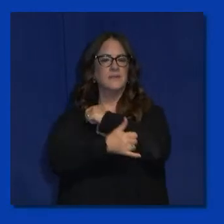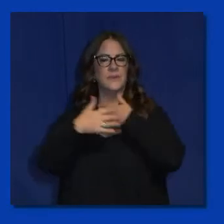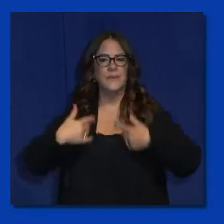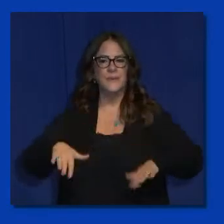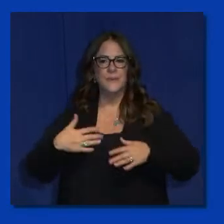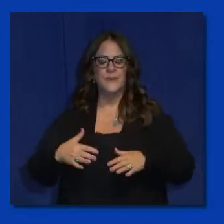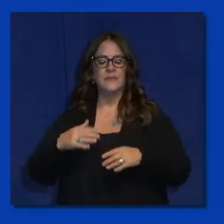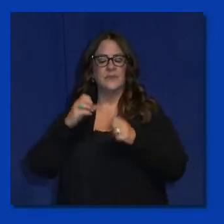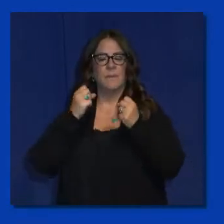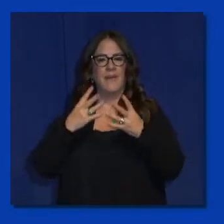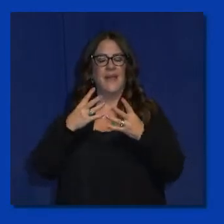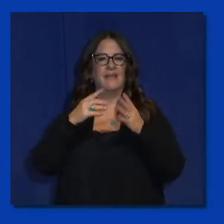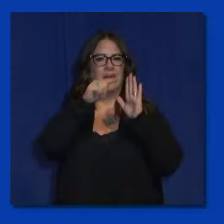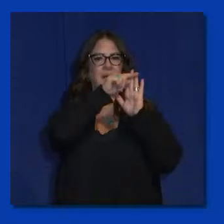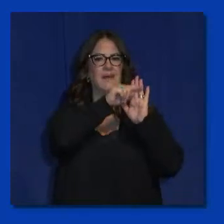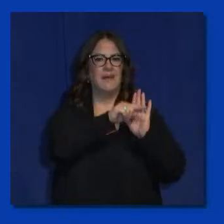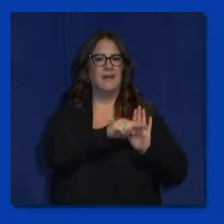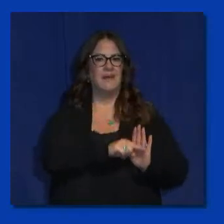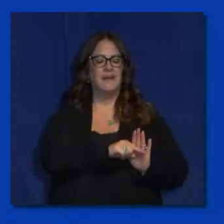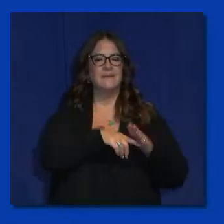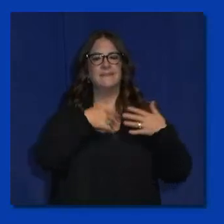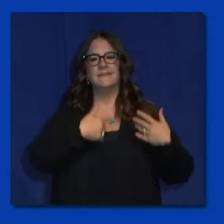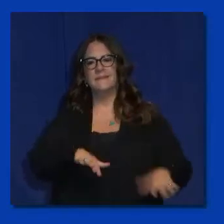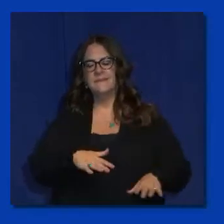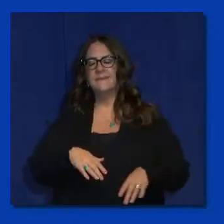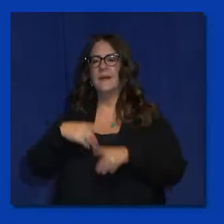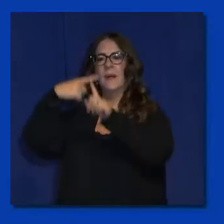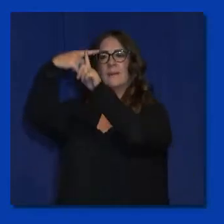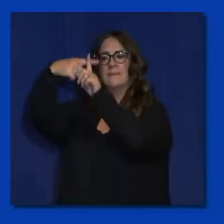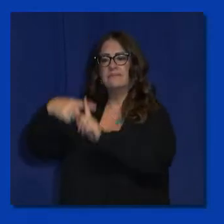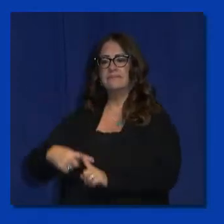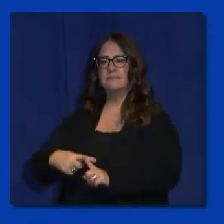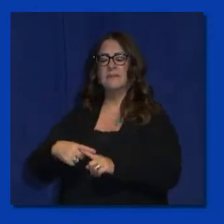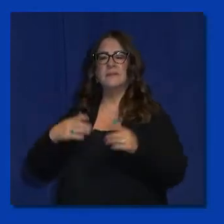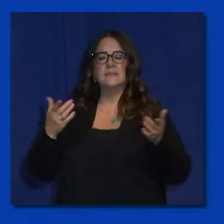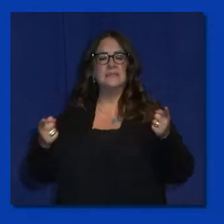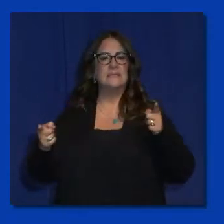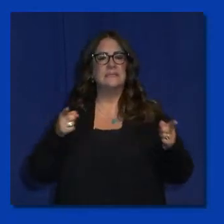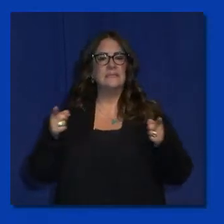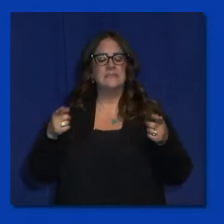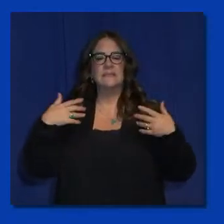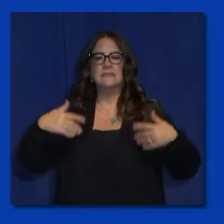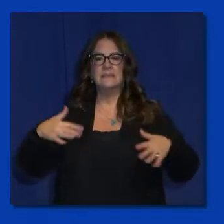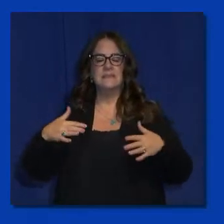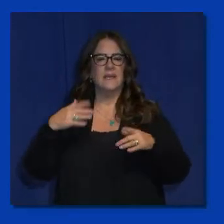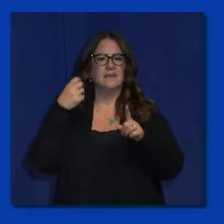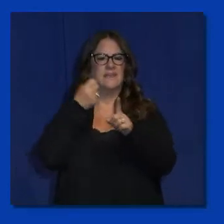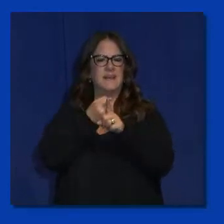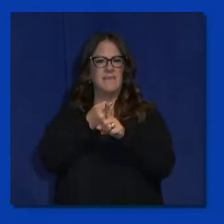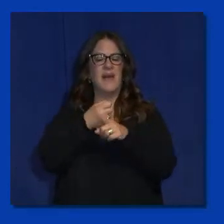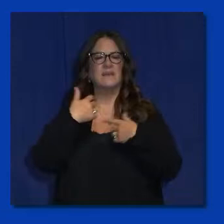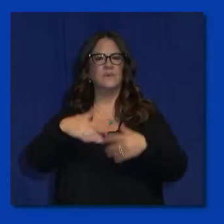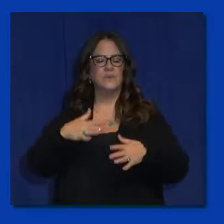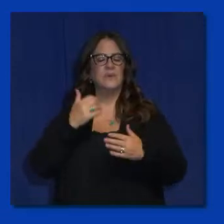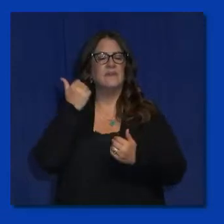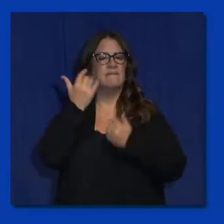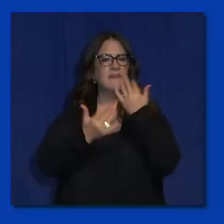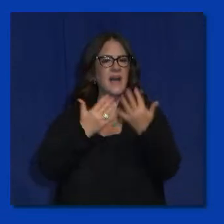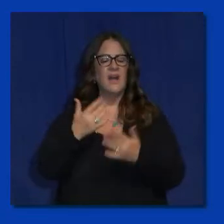these together and you reflect those extremes on wildfire and heat drought, we're looking at